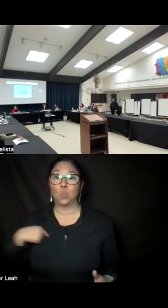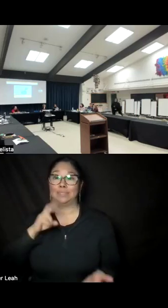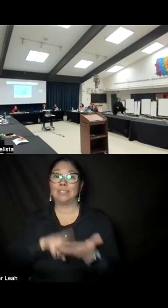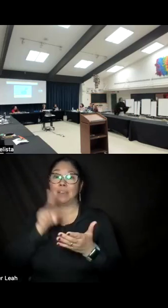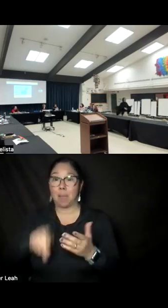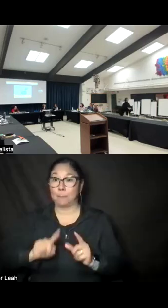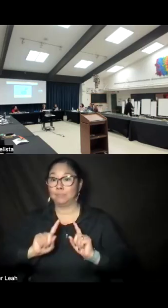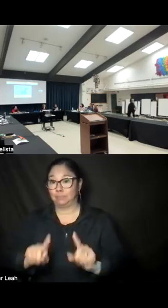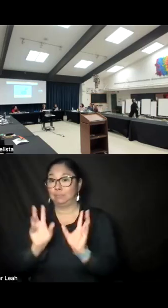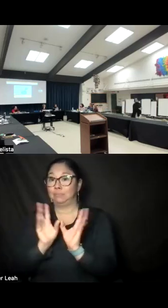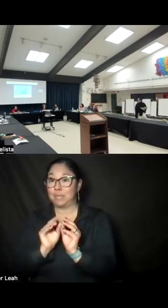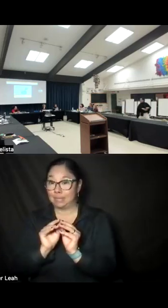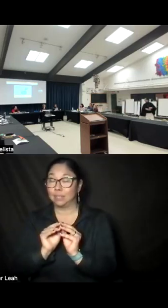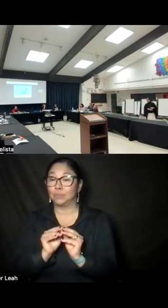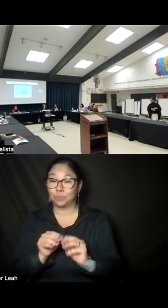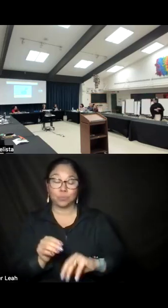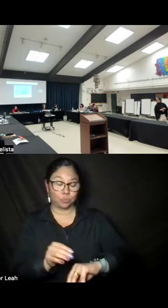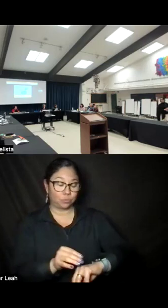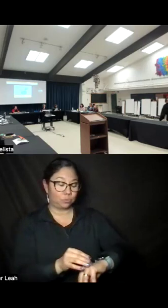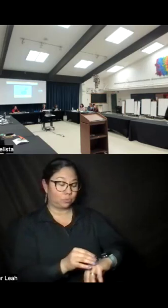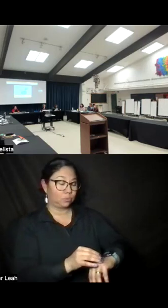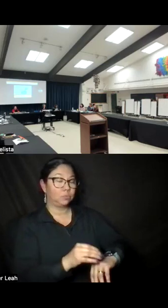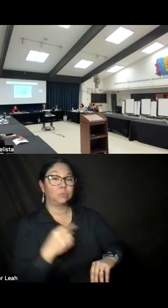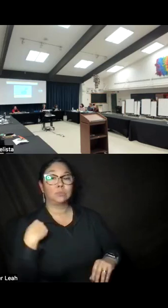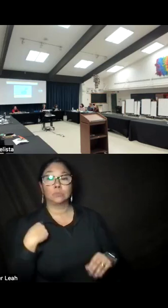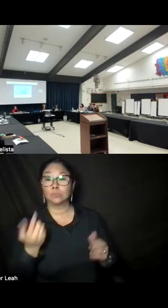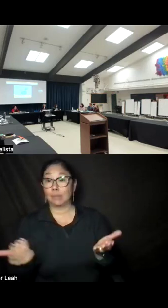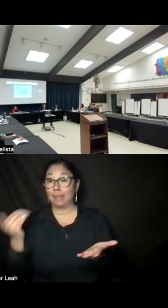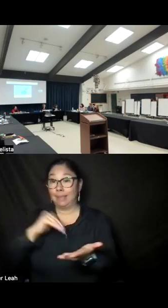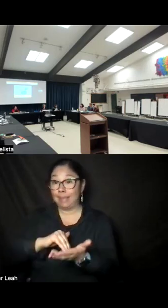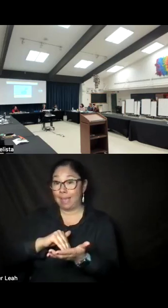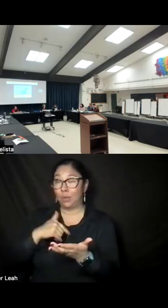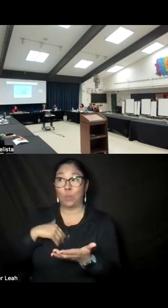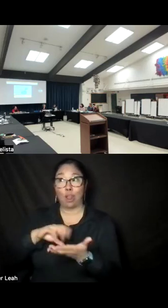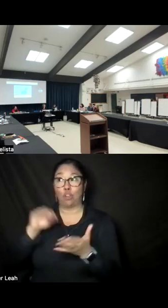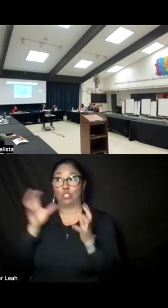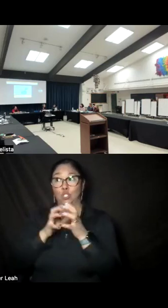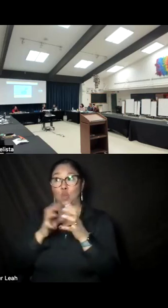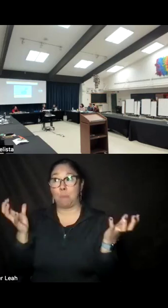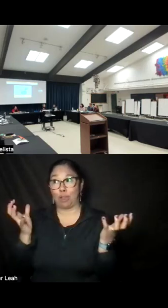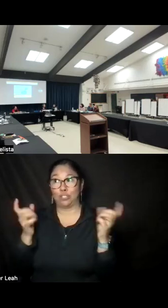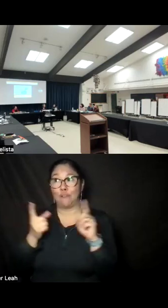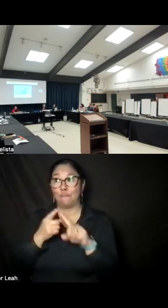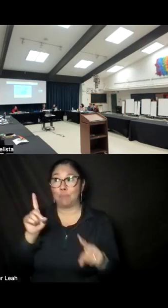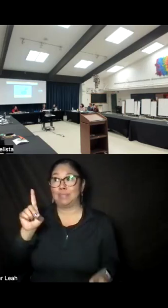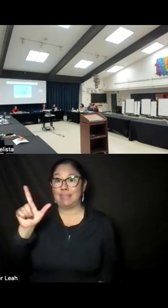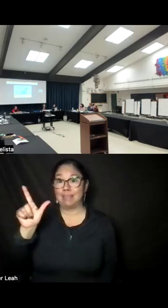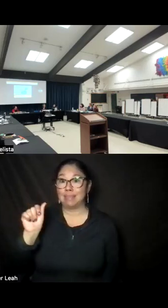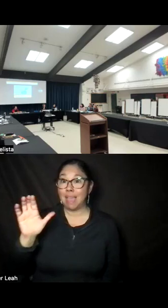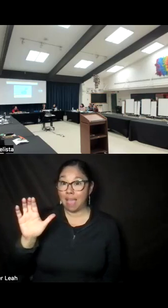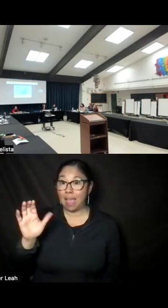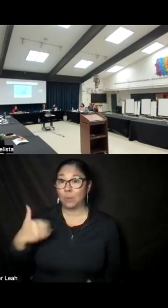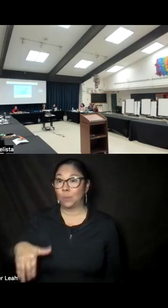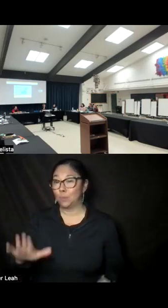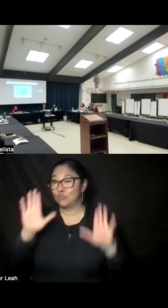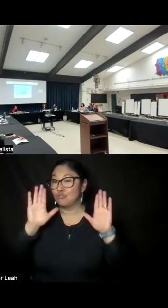attend that meeting just so that, and we, again, just can learn so much from DLAC, and it's such a great